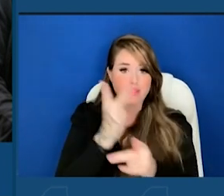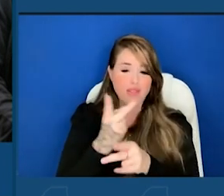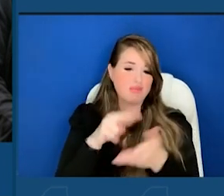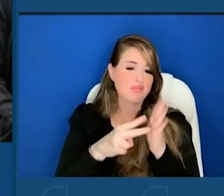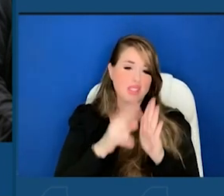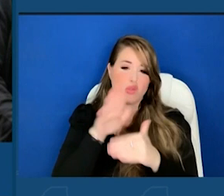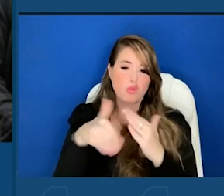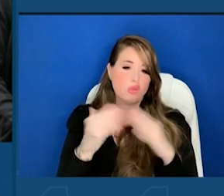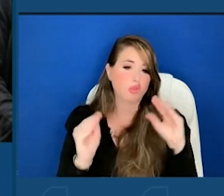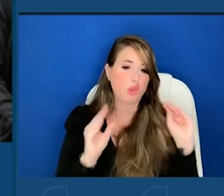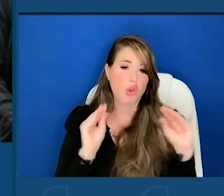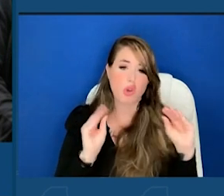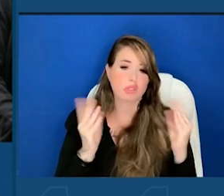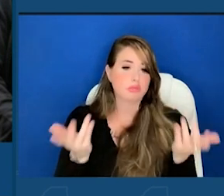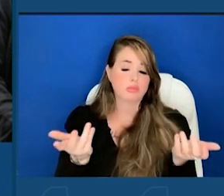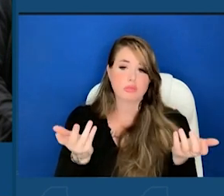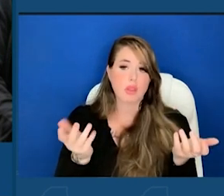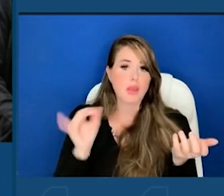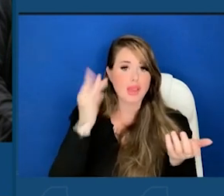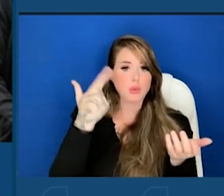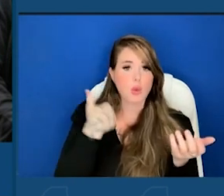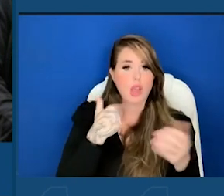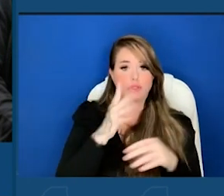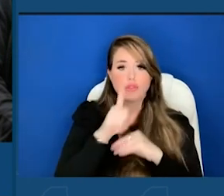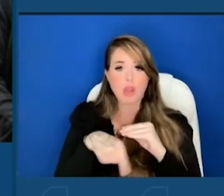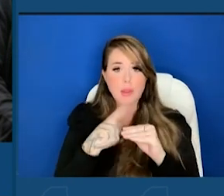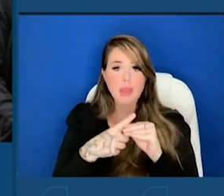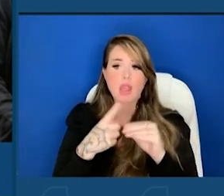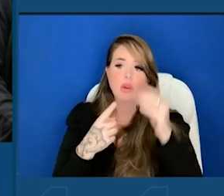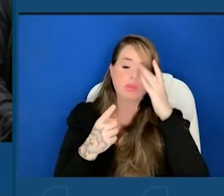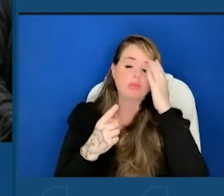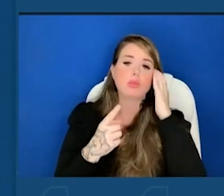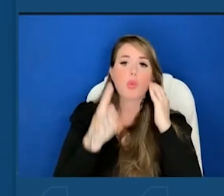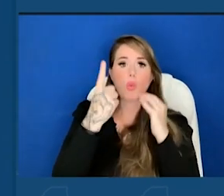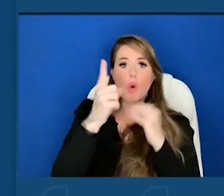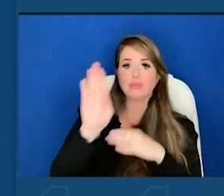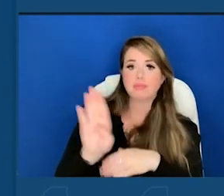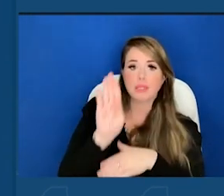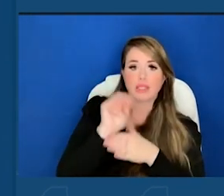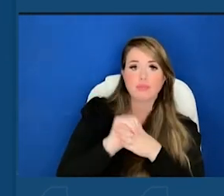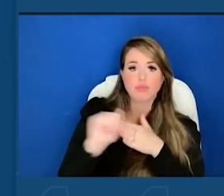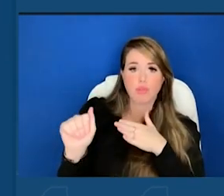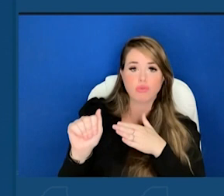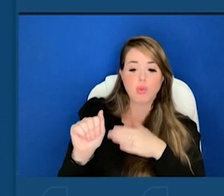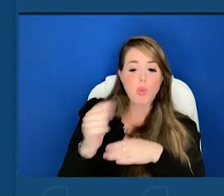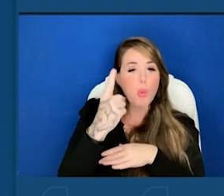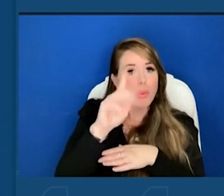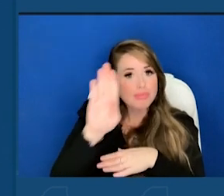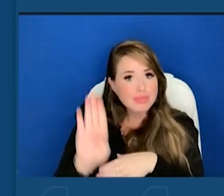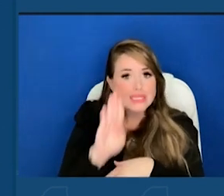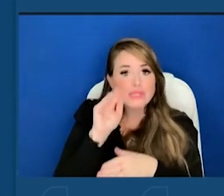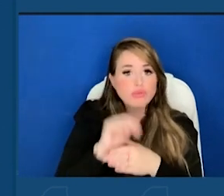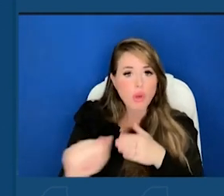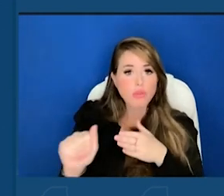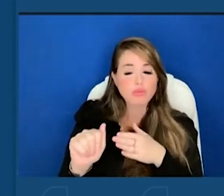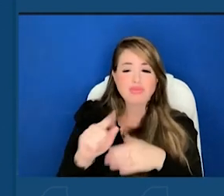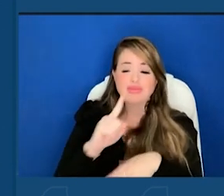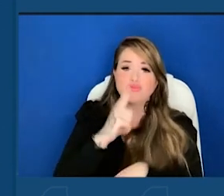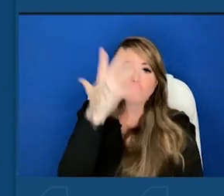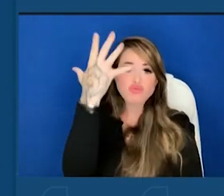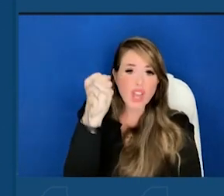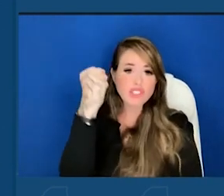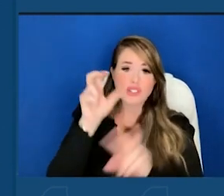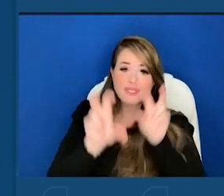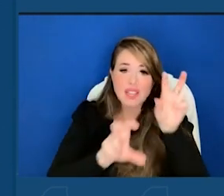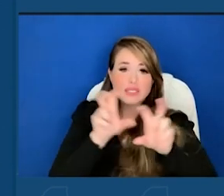talk. That's why I've talked about $1 billion. $1 billion, a record investment,